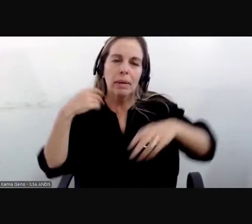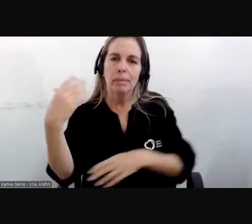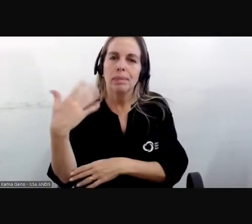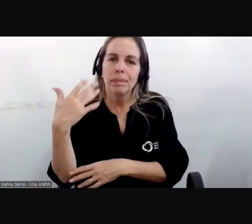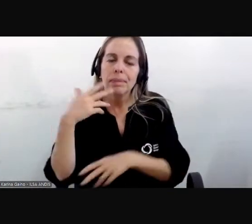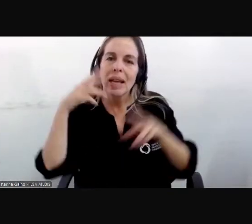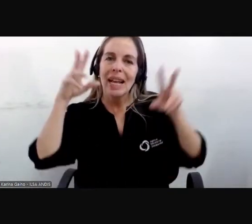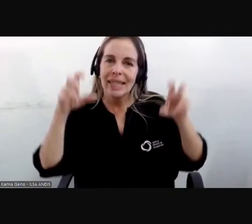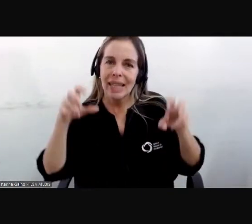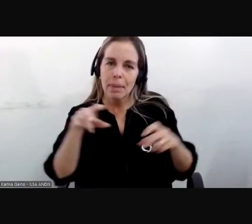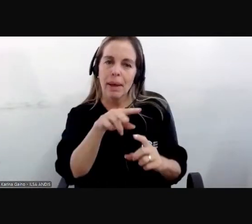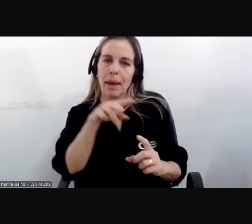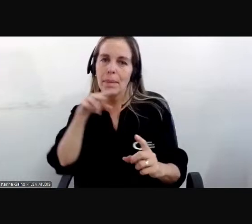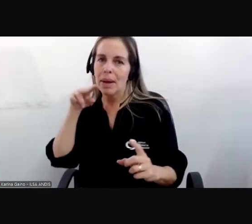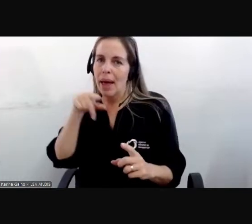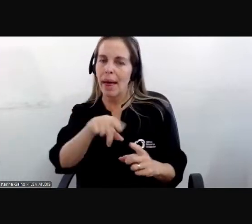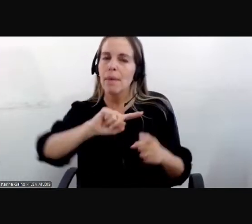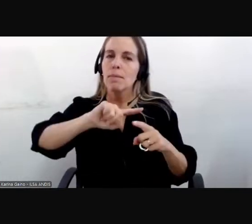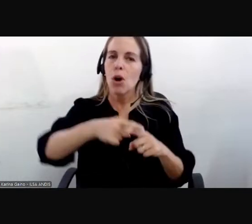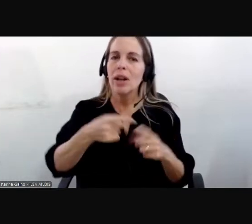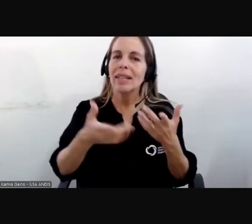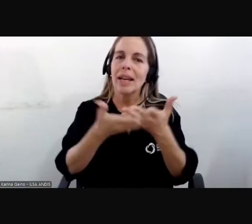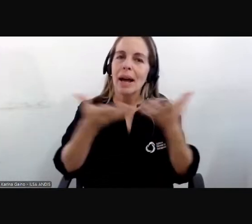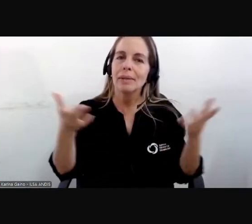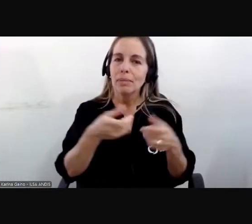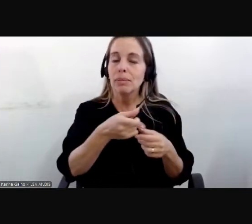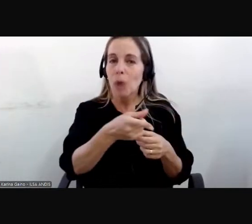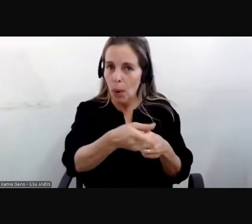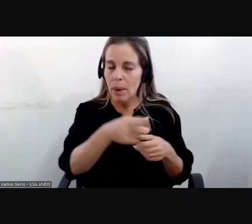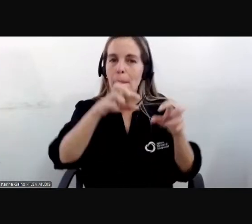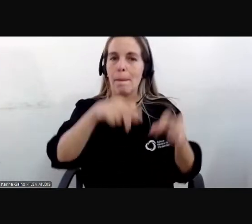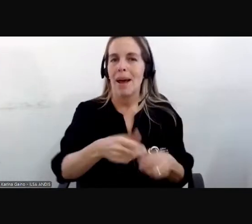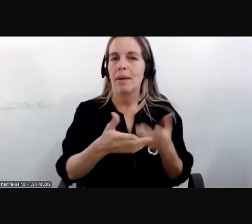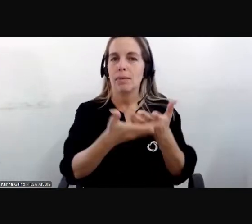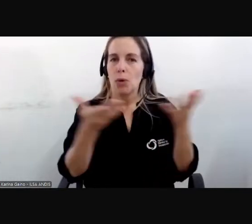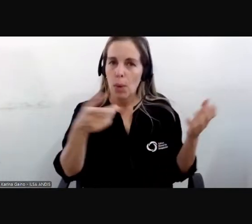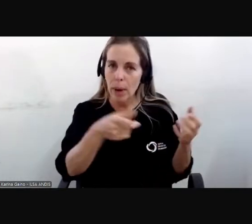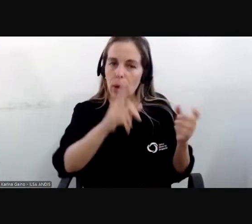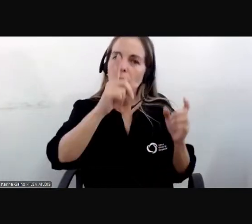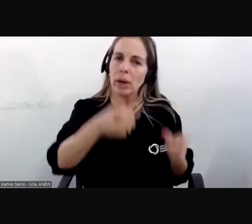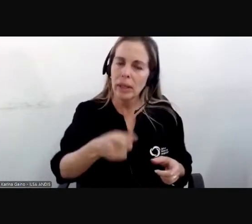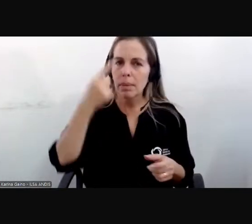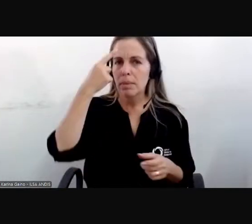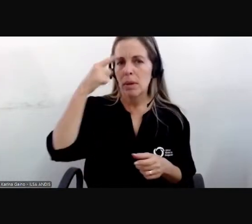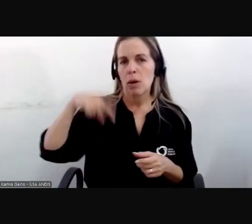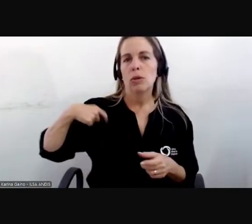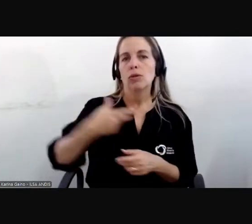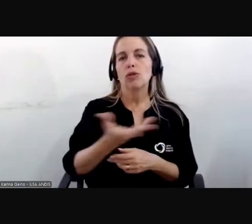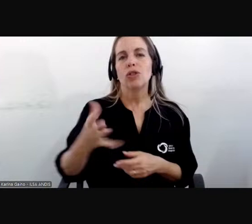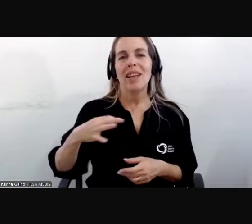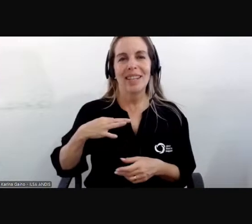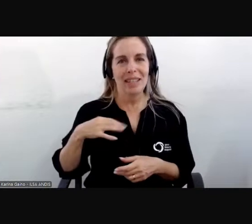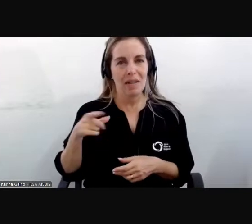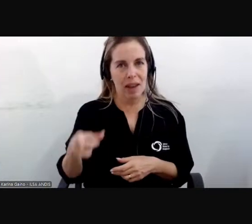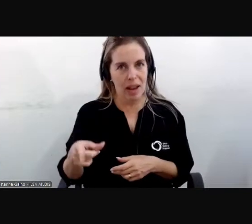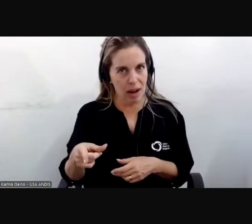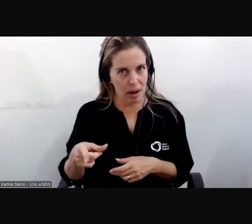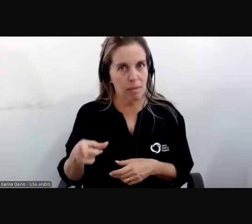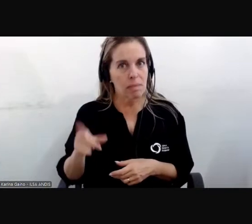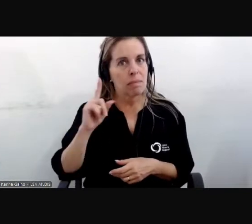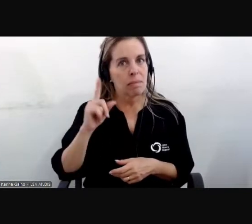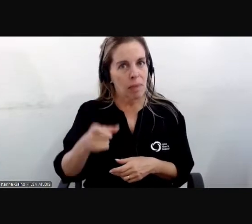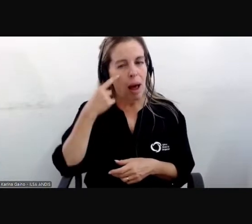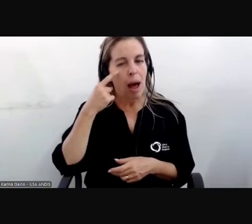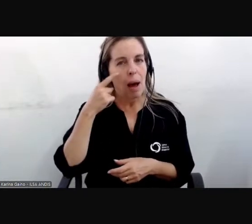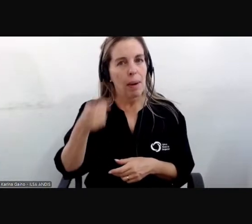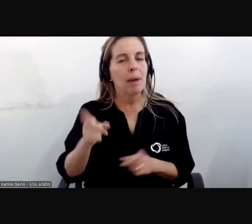will also explore the issue from the perspective of public policies and also from the point of view of civil